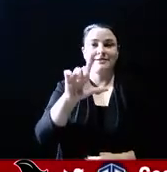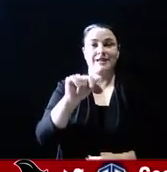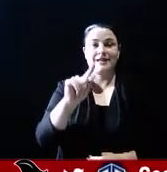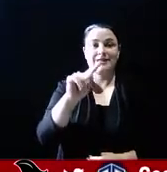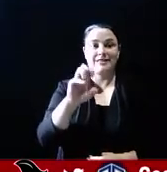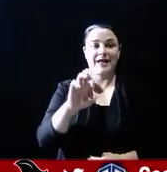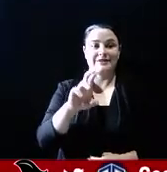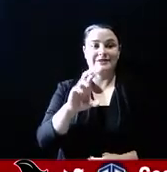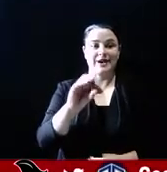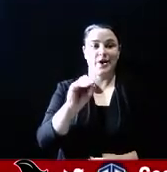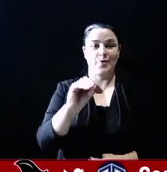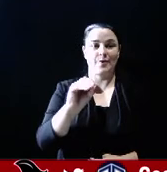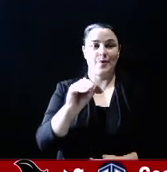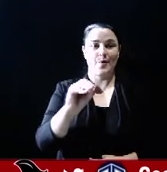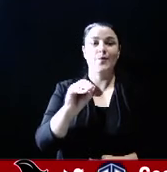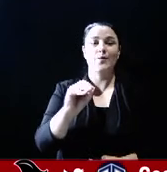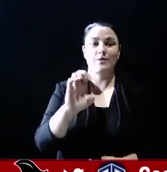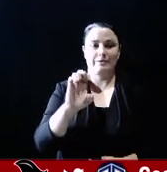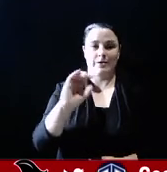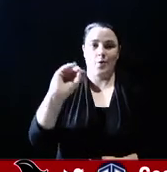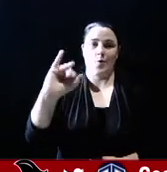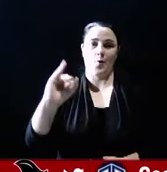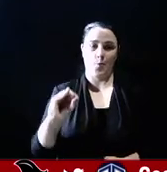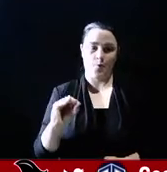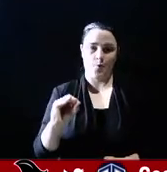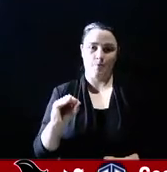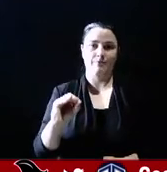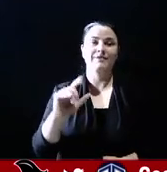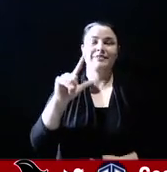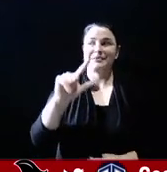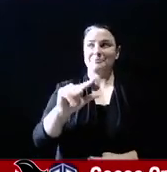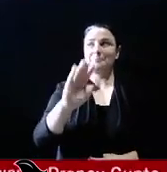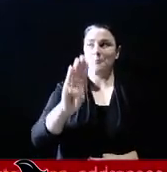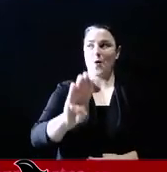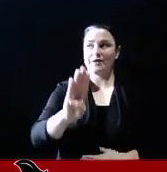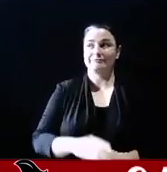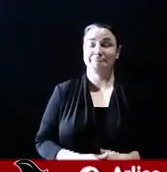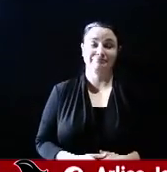Latierio Tia Jalira Borden.